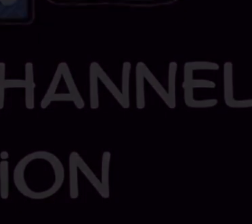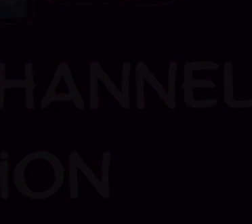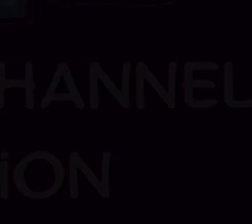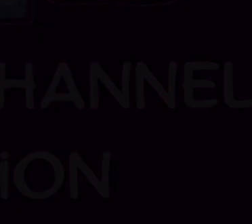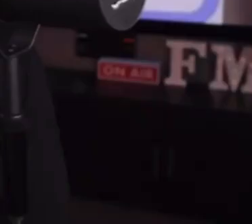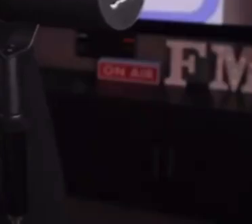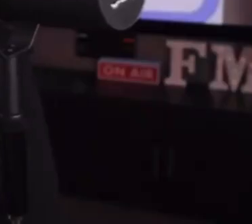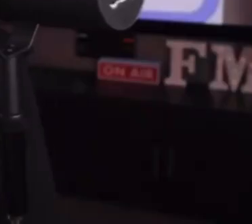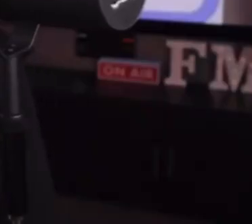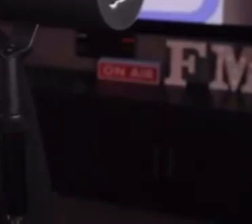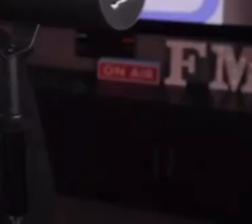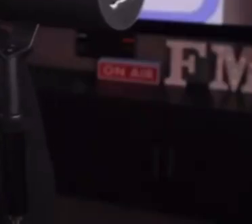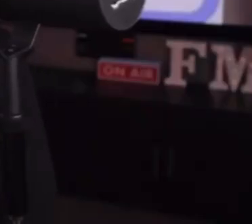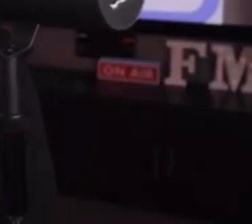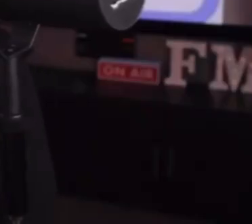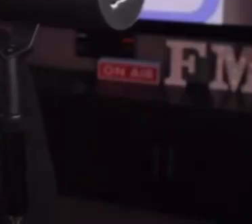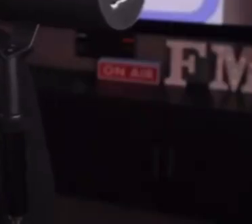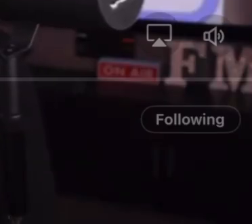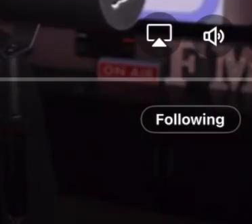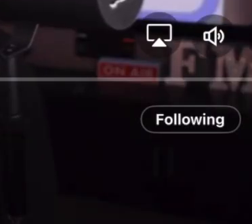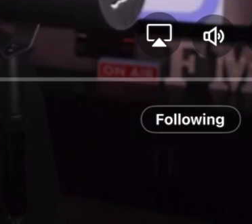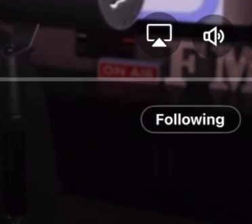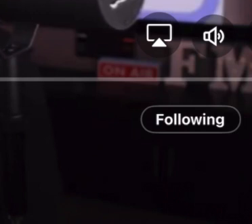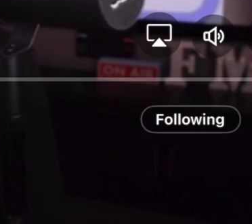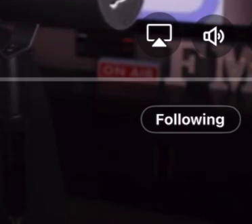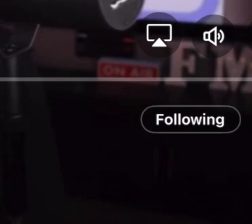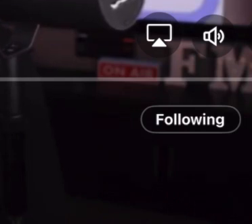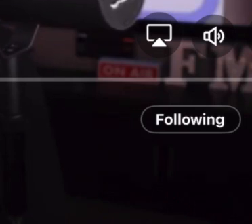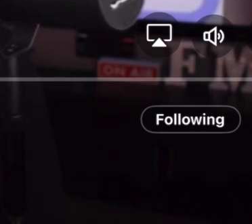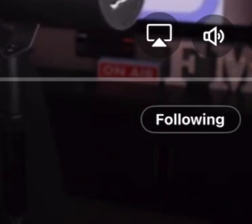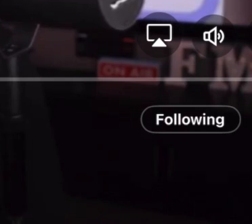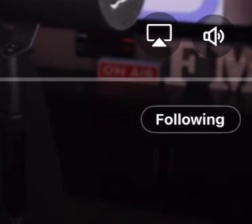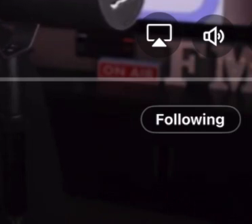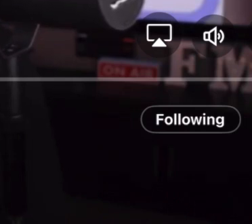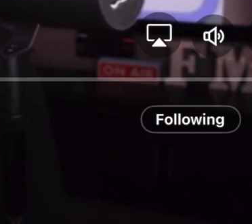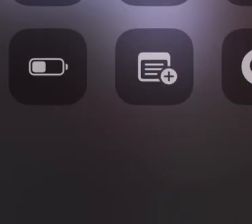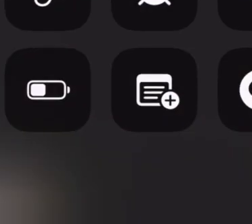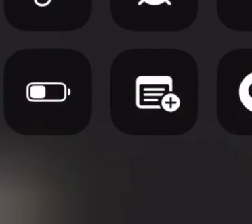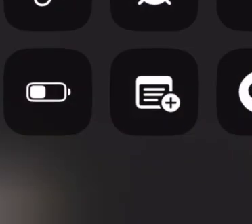Hello, everyone. Thank you so much for joining me today. GM released their second quarter earnings.